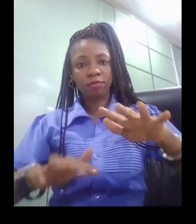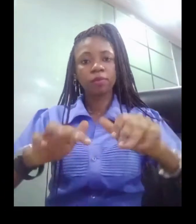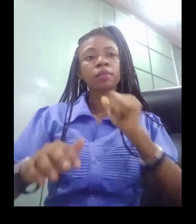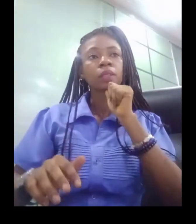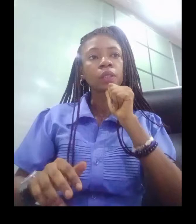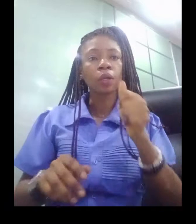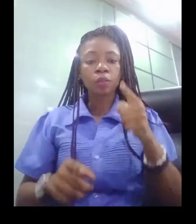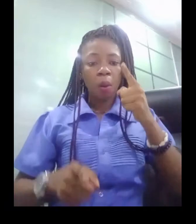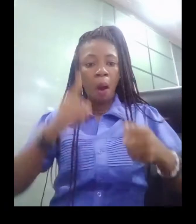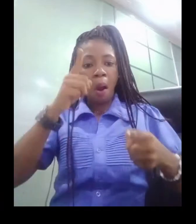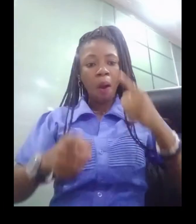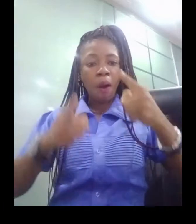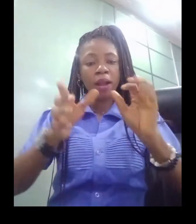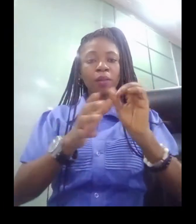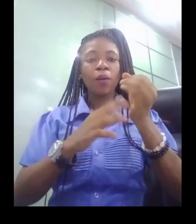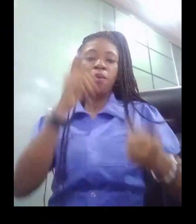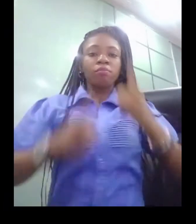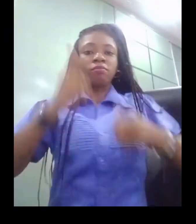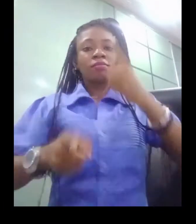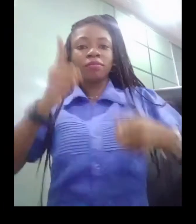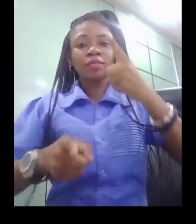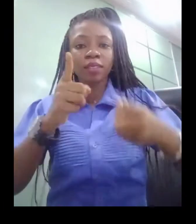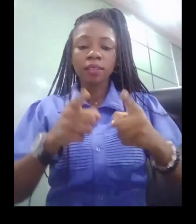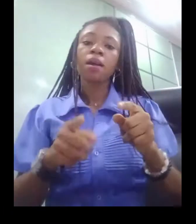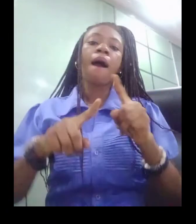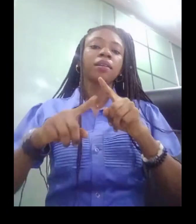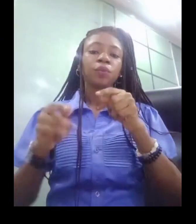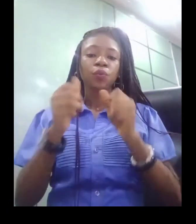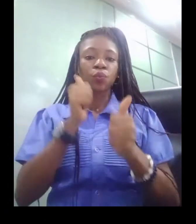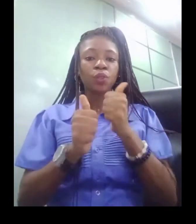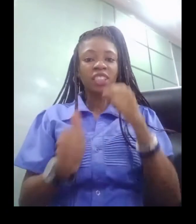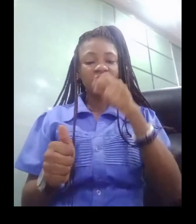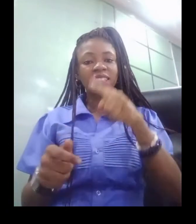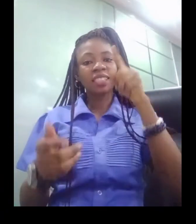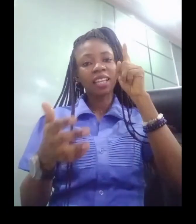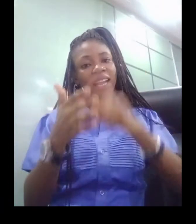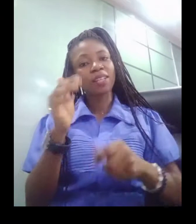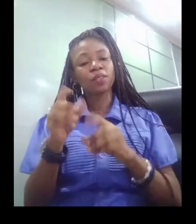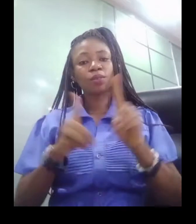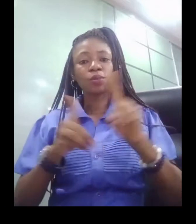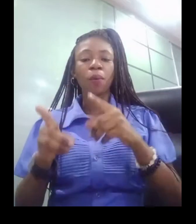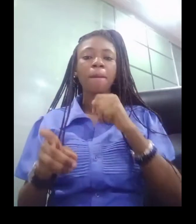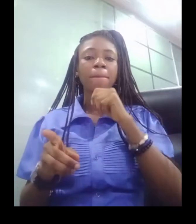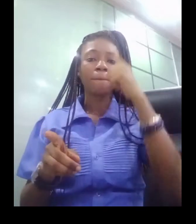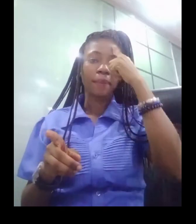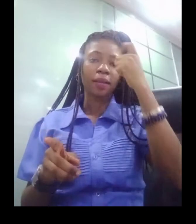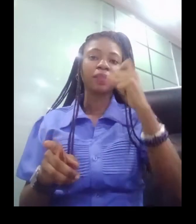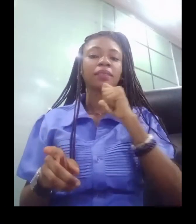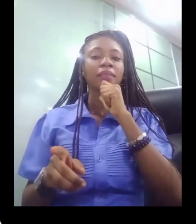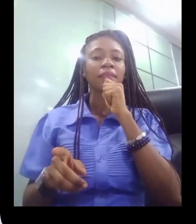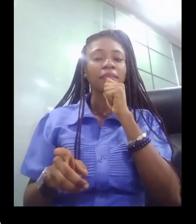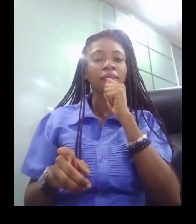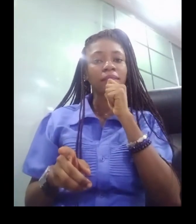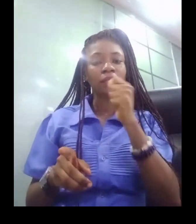walking or running, which she could not do at this time because she wasn't well. And the last sign